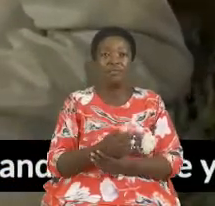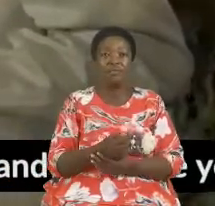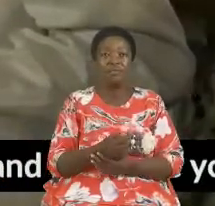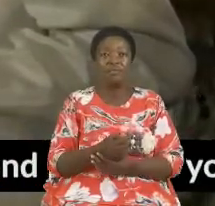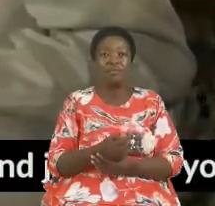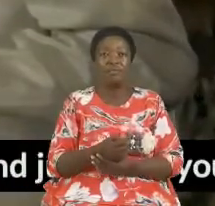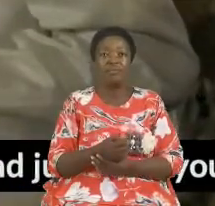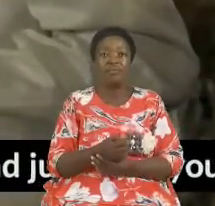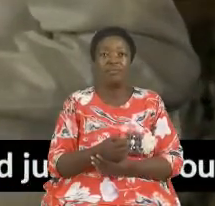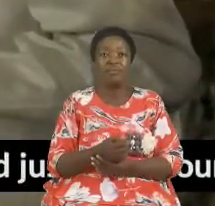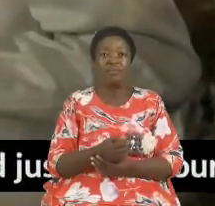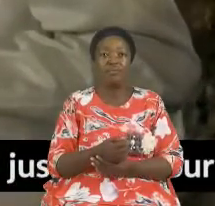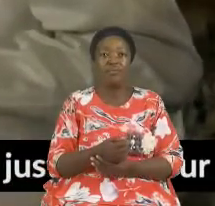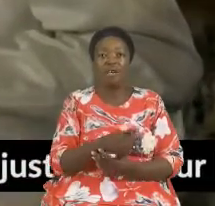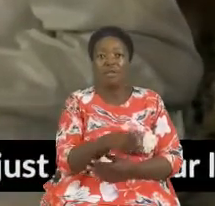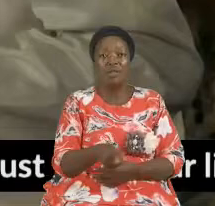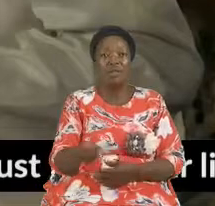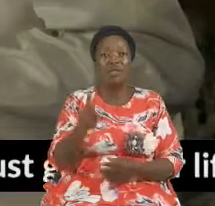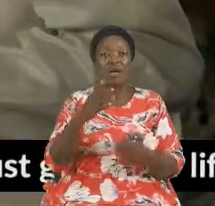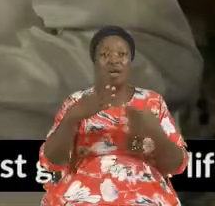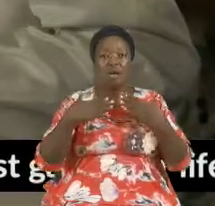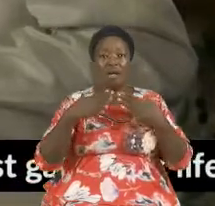Their phone numbers,